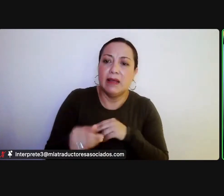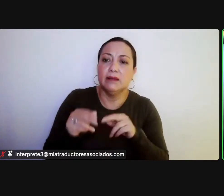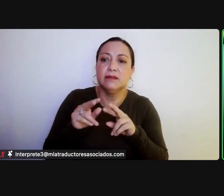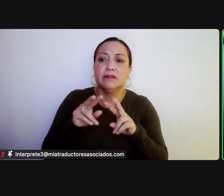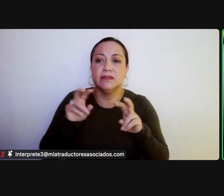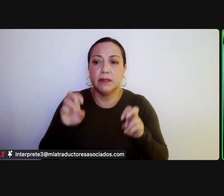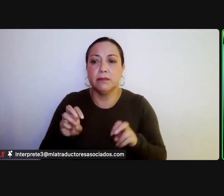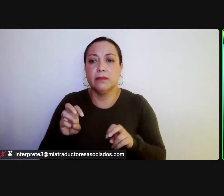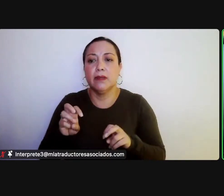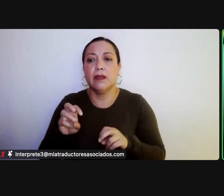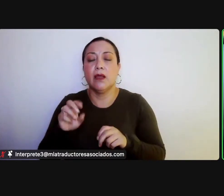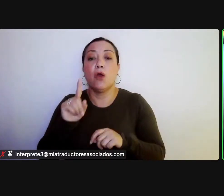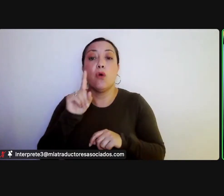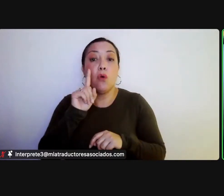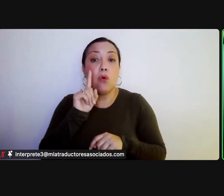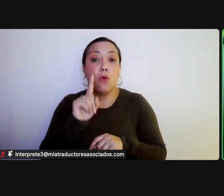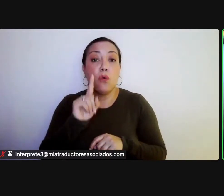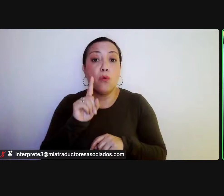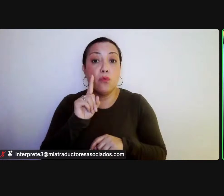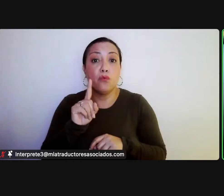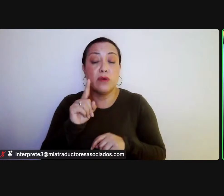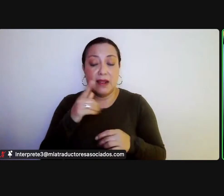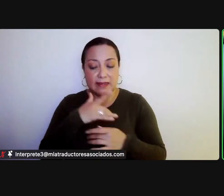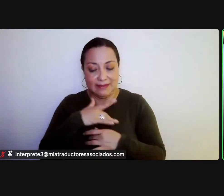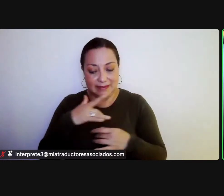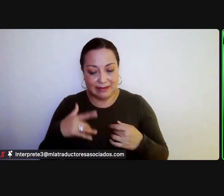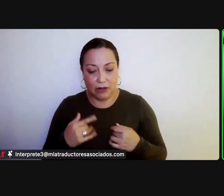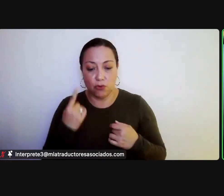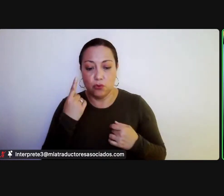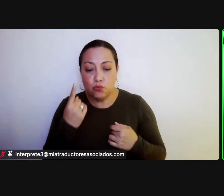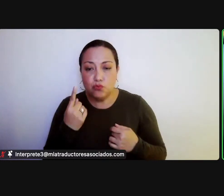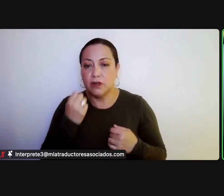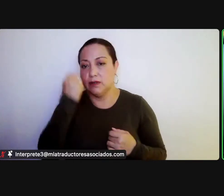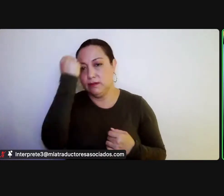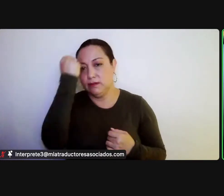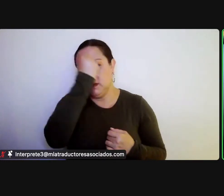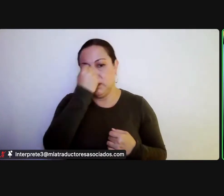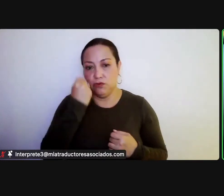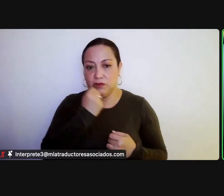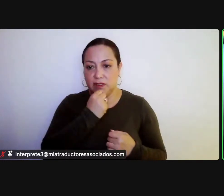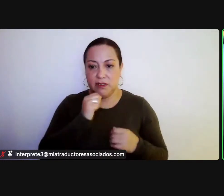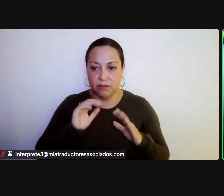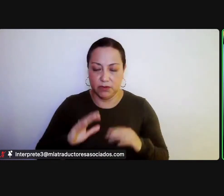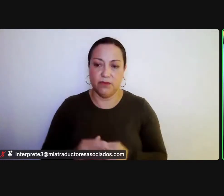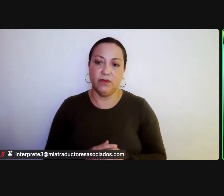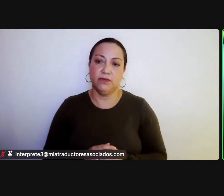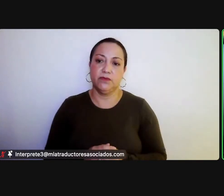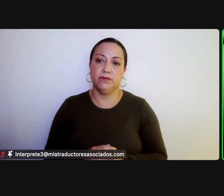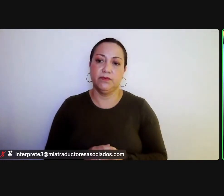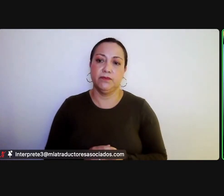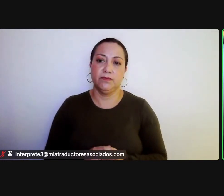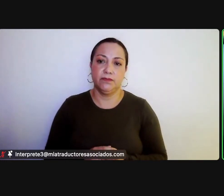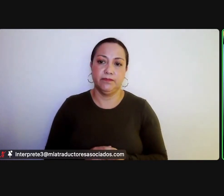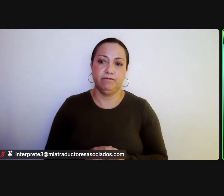decades in One Health of human beings.